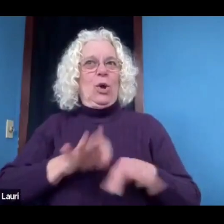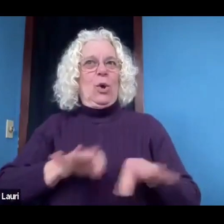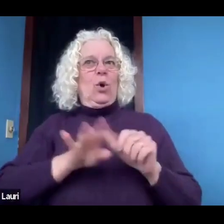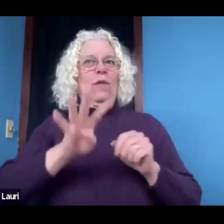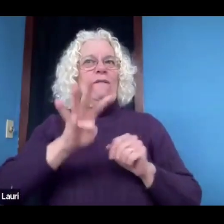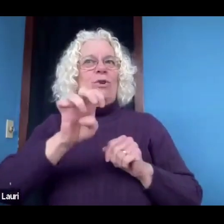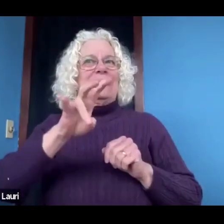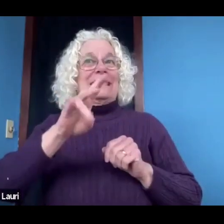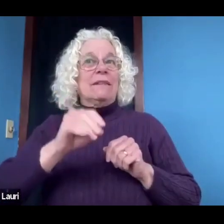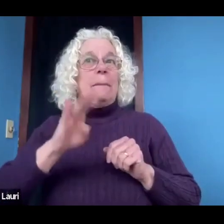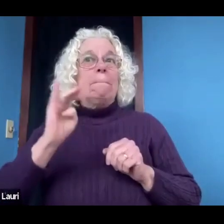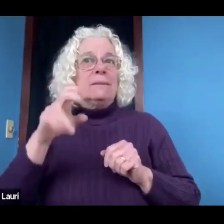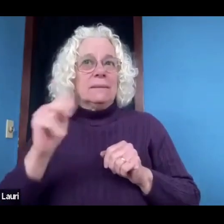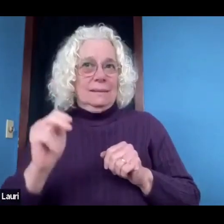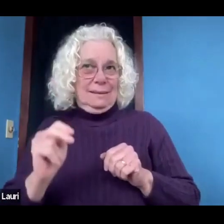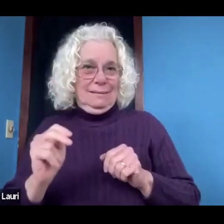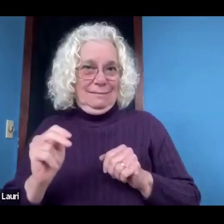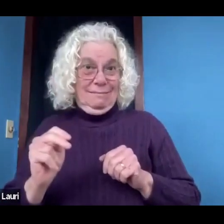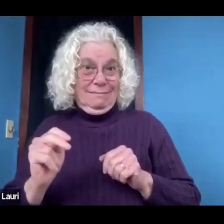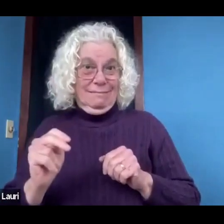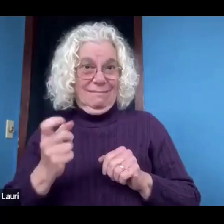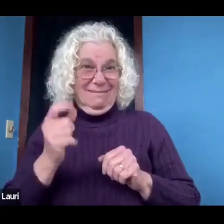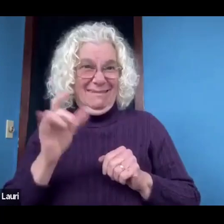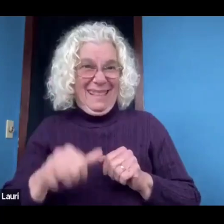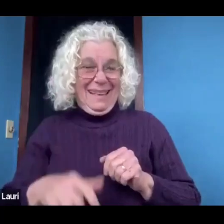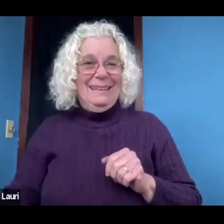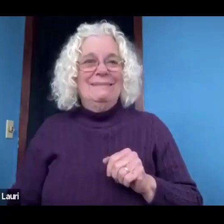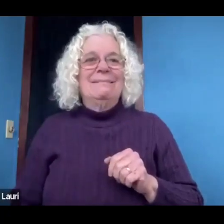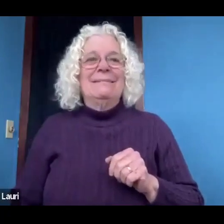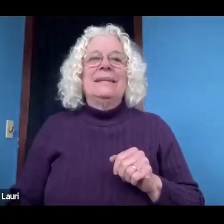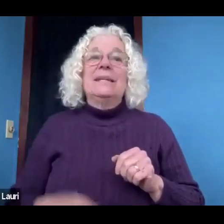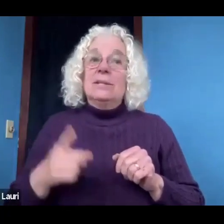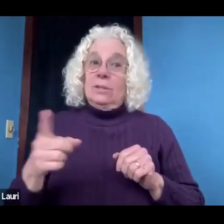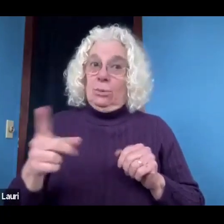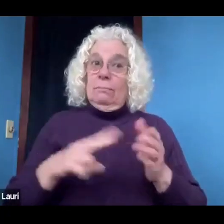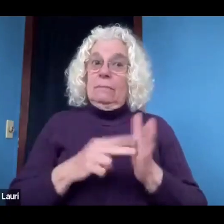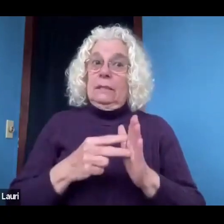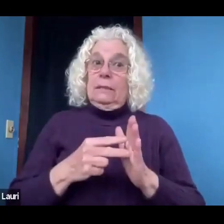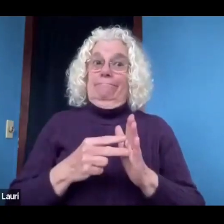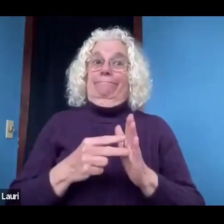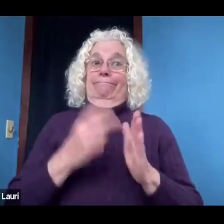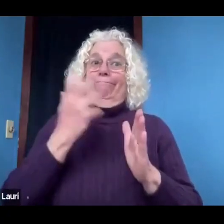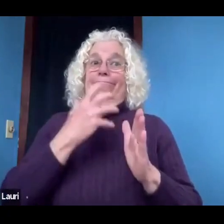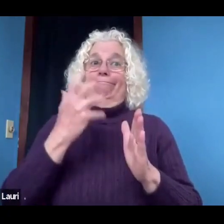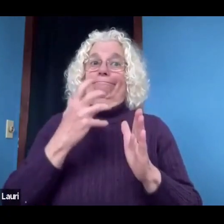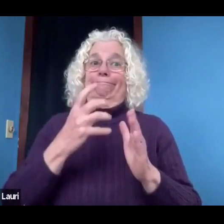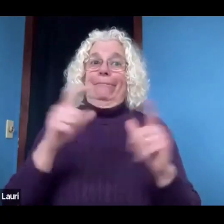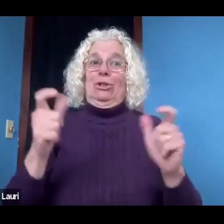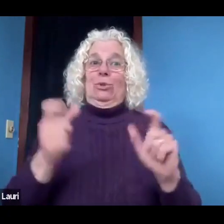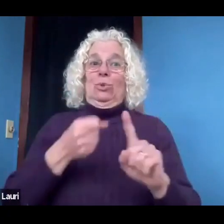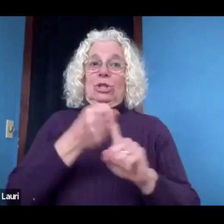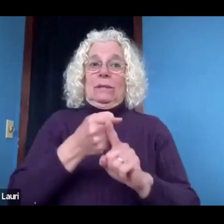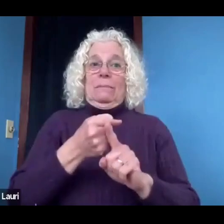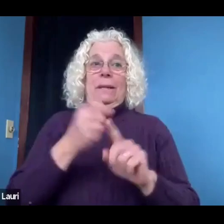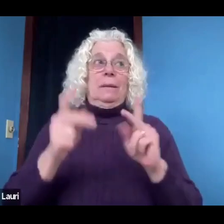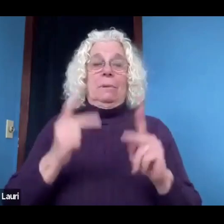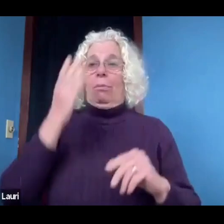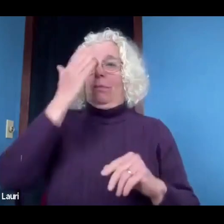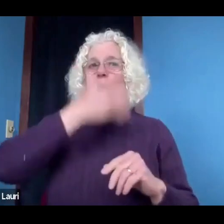healthcare in 2017. So really a very impactful and often unrecognized and maybe